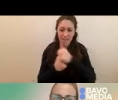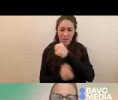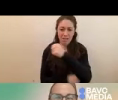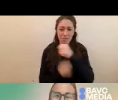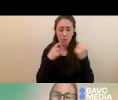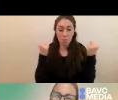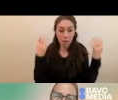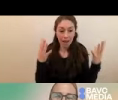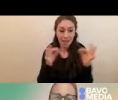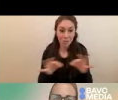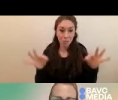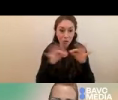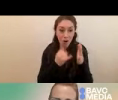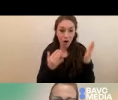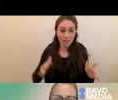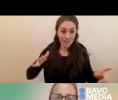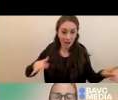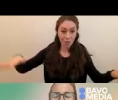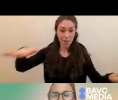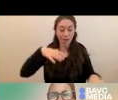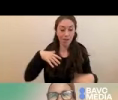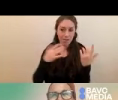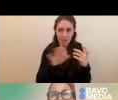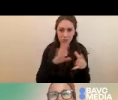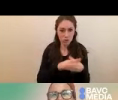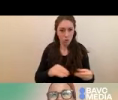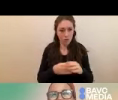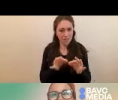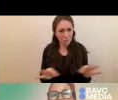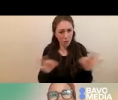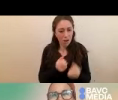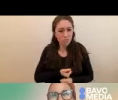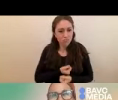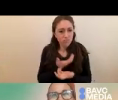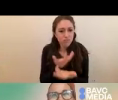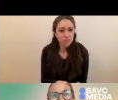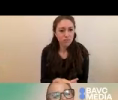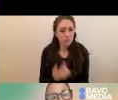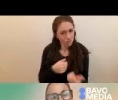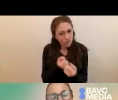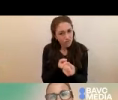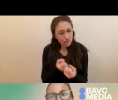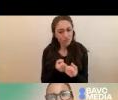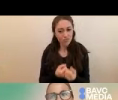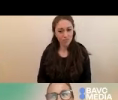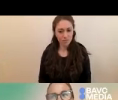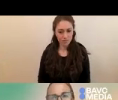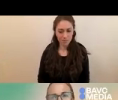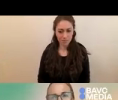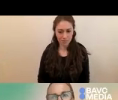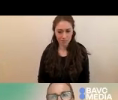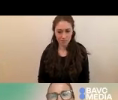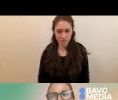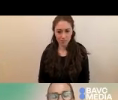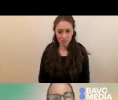there, telling important stories and really being so